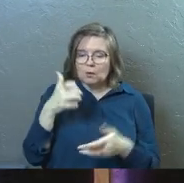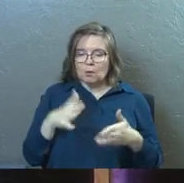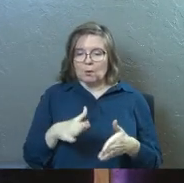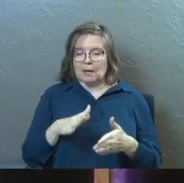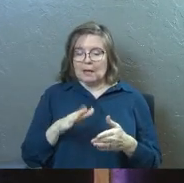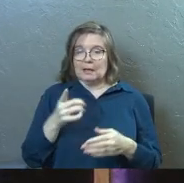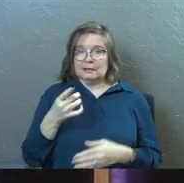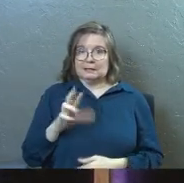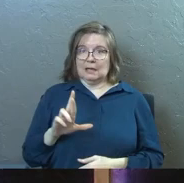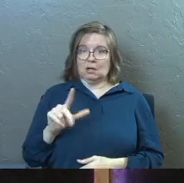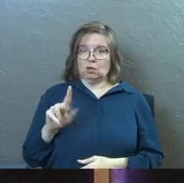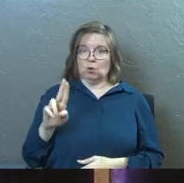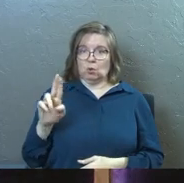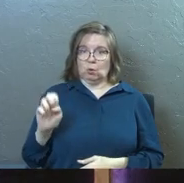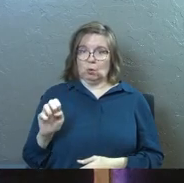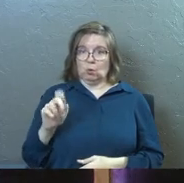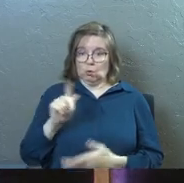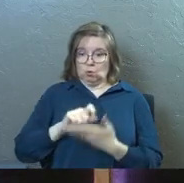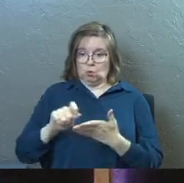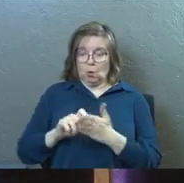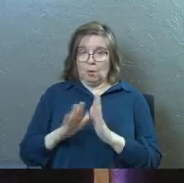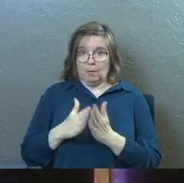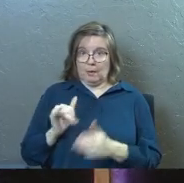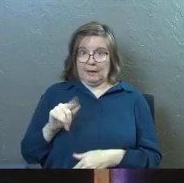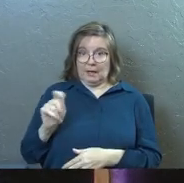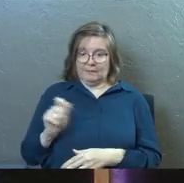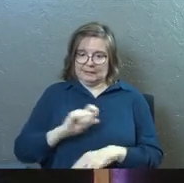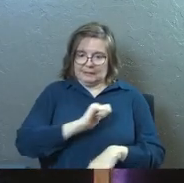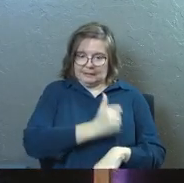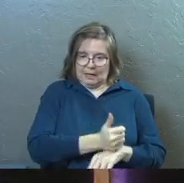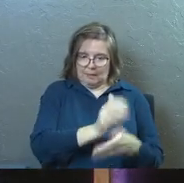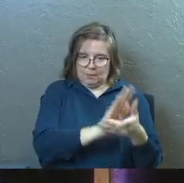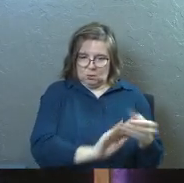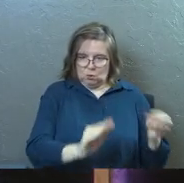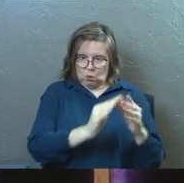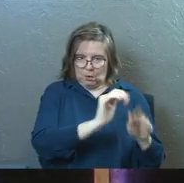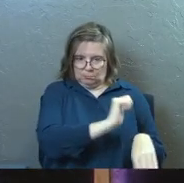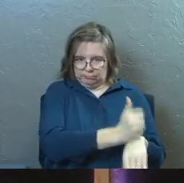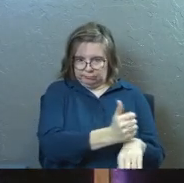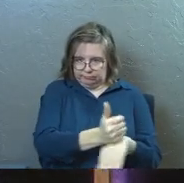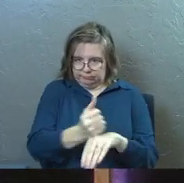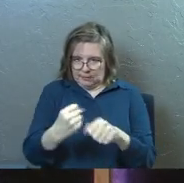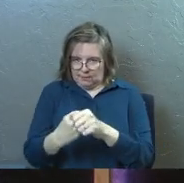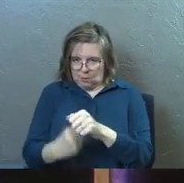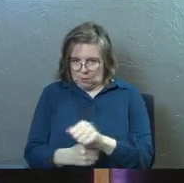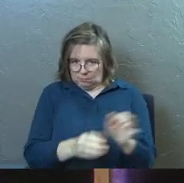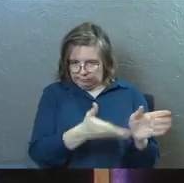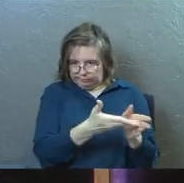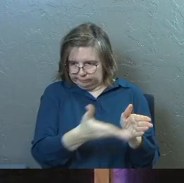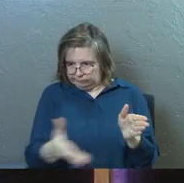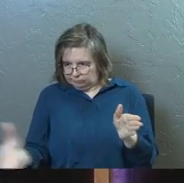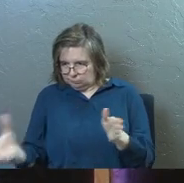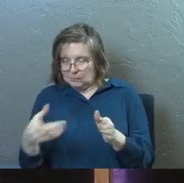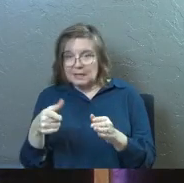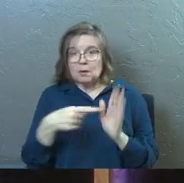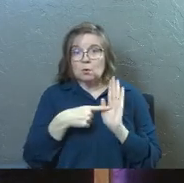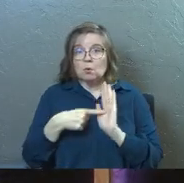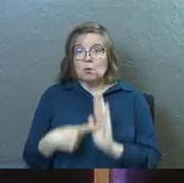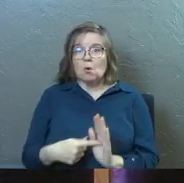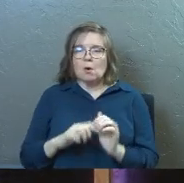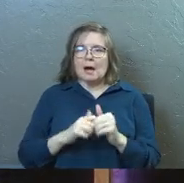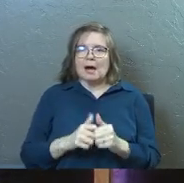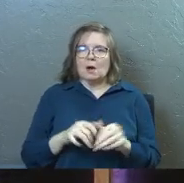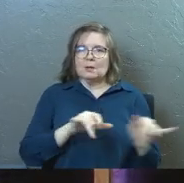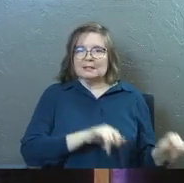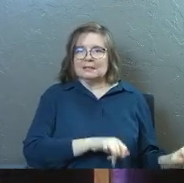way that Dr. Luke, the author of the book of Acts, is laying this story out for us is he's going to show us